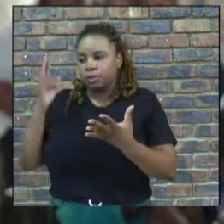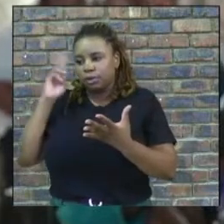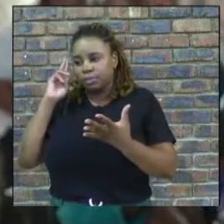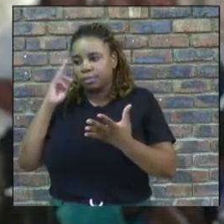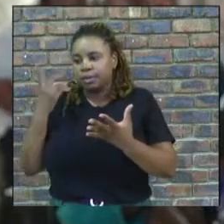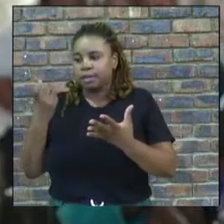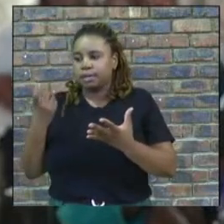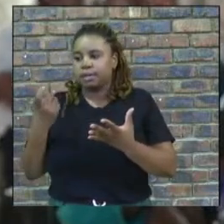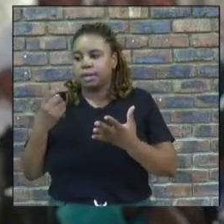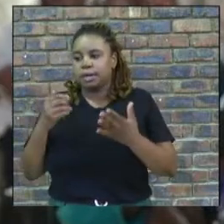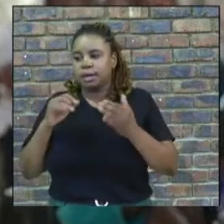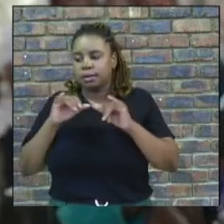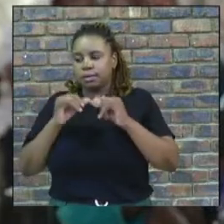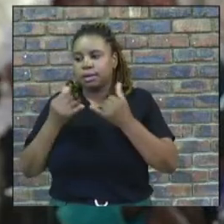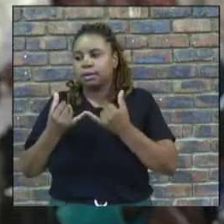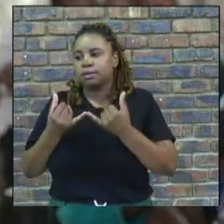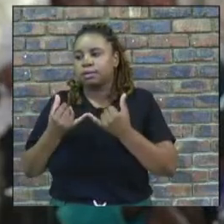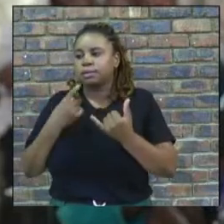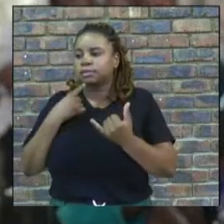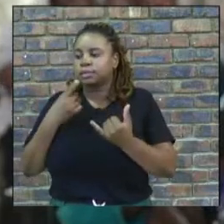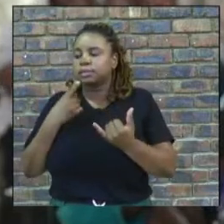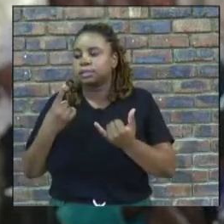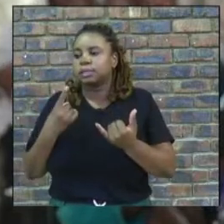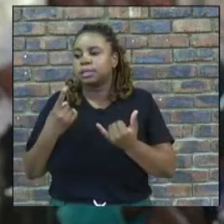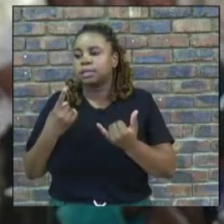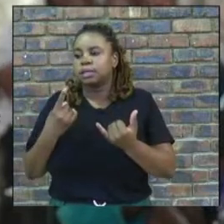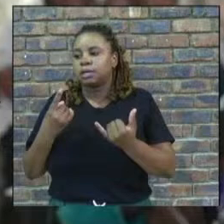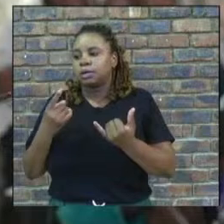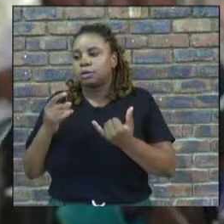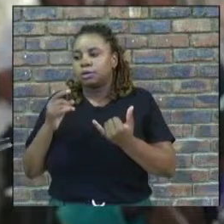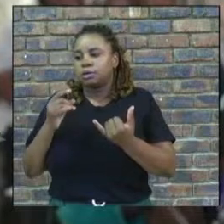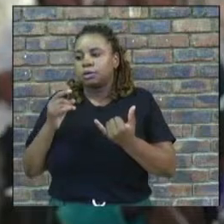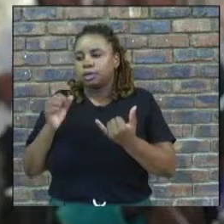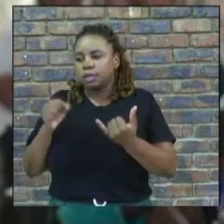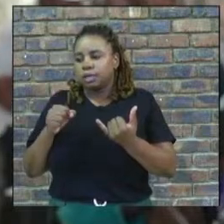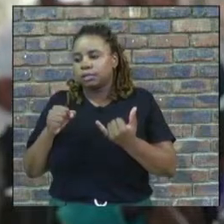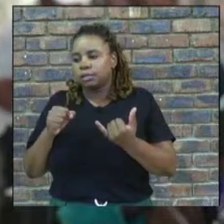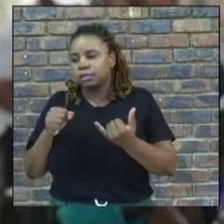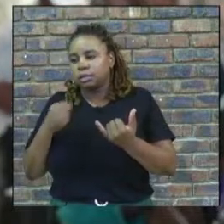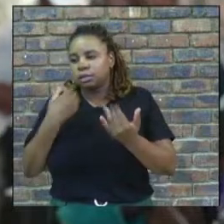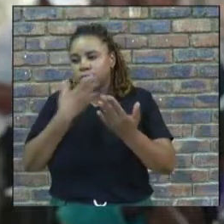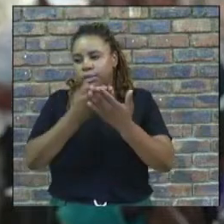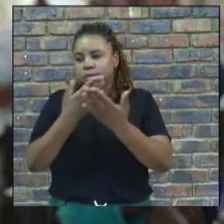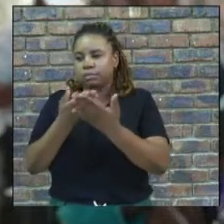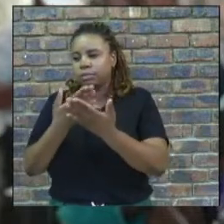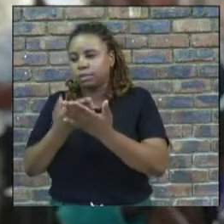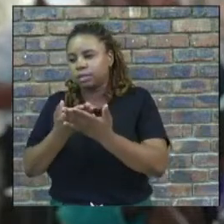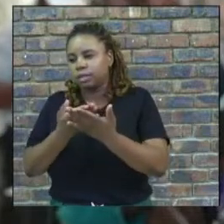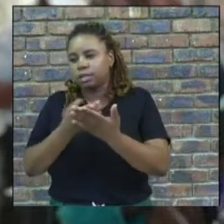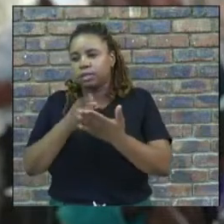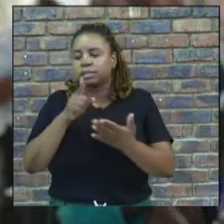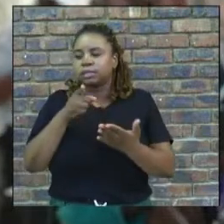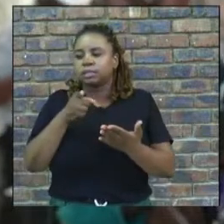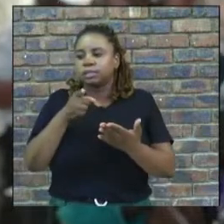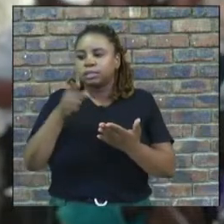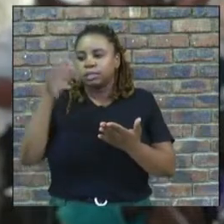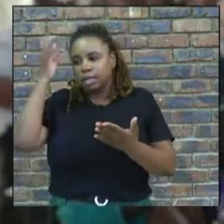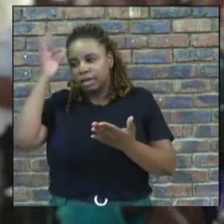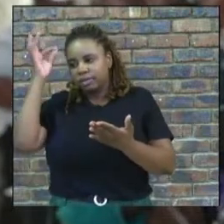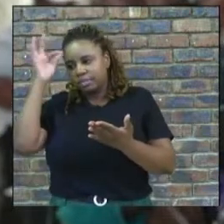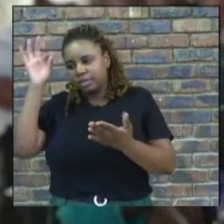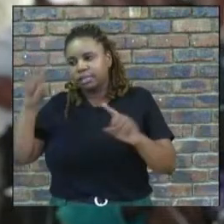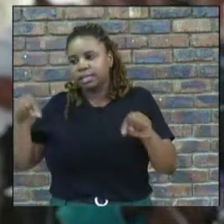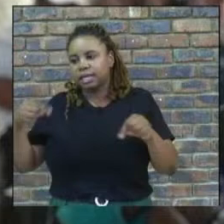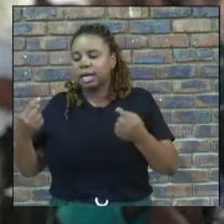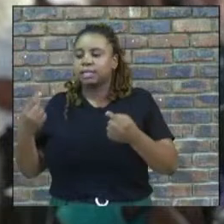called Zulfas Consulting, and they have supplied, but because of late payments, we find that such companies are unable to